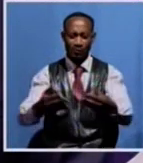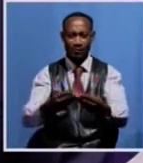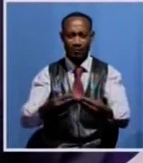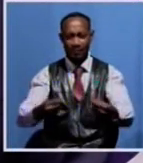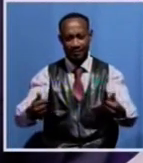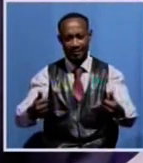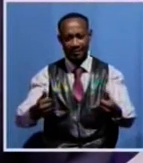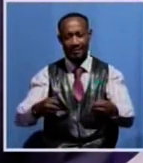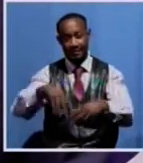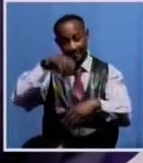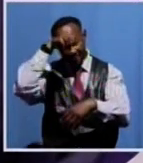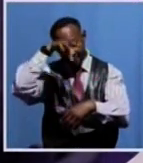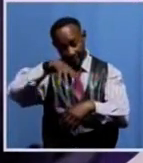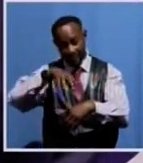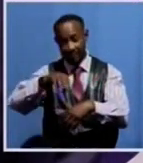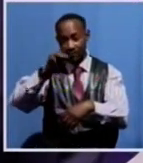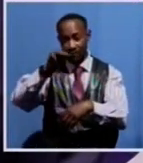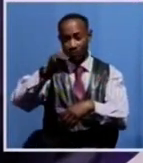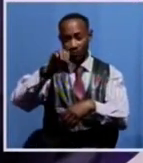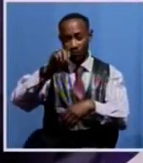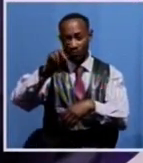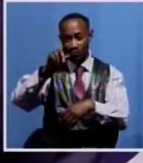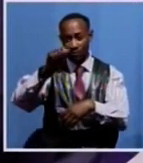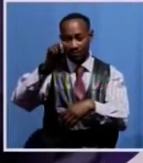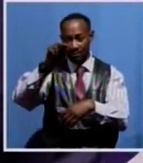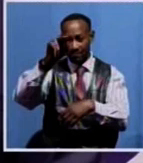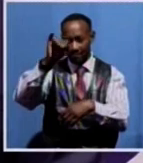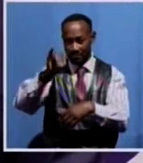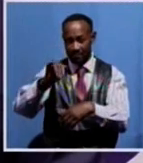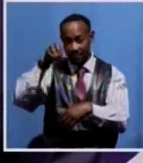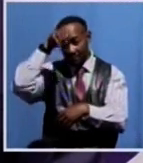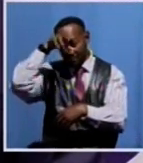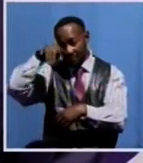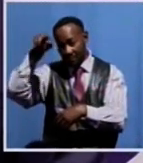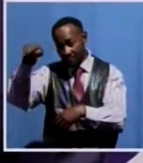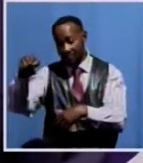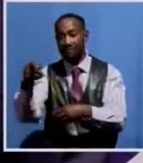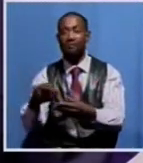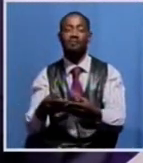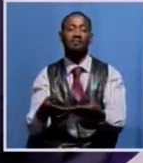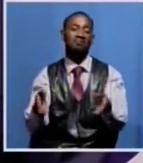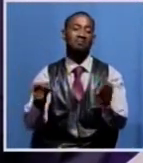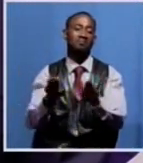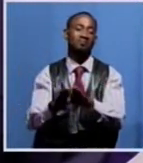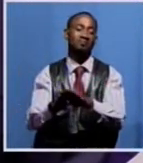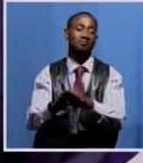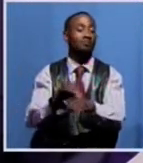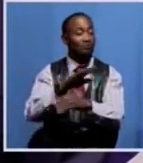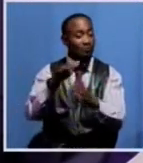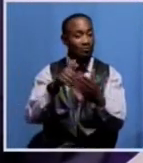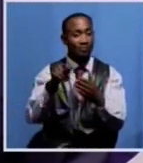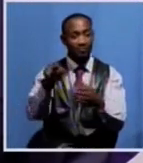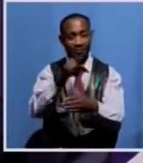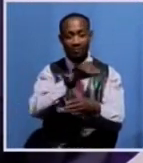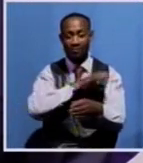Mopani mines to rehabilitate. That has affected the production of copper. So all these factors have had an impact